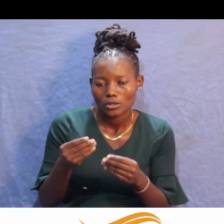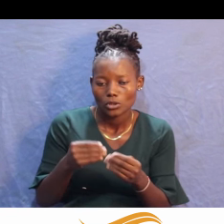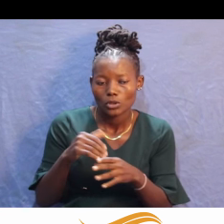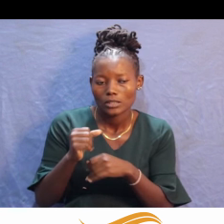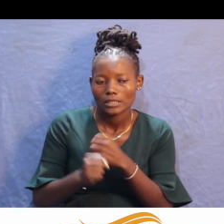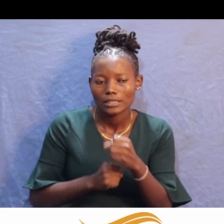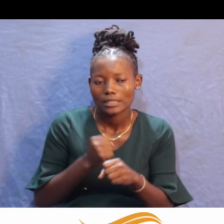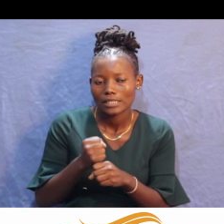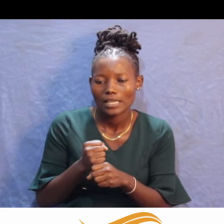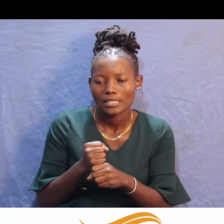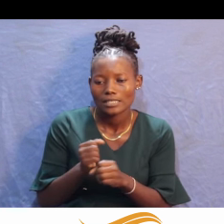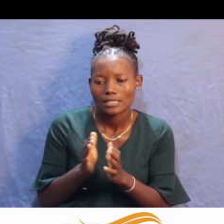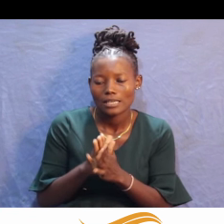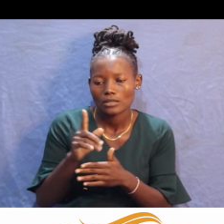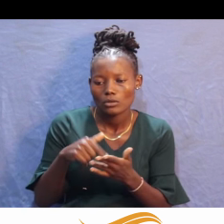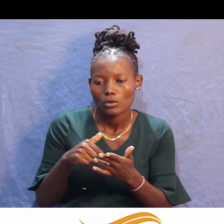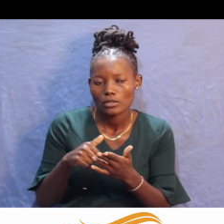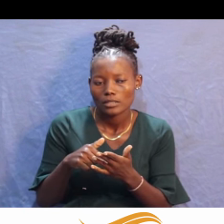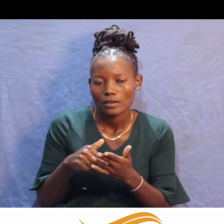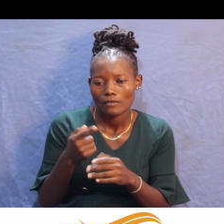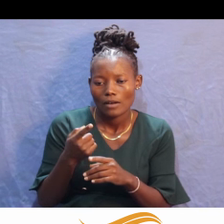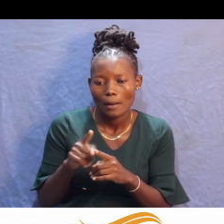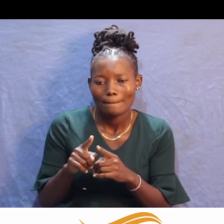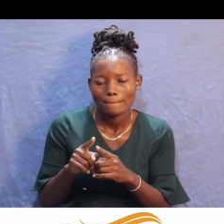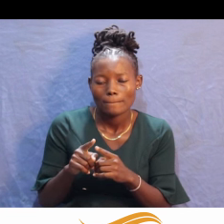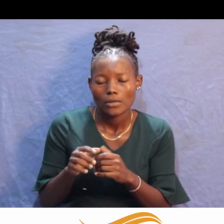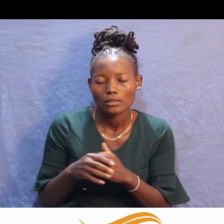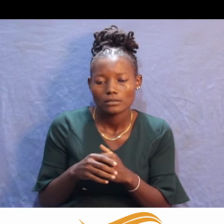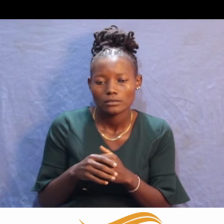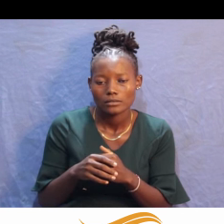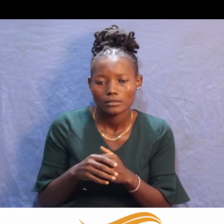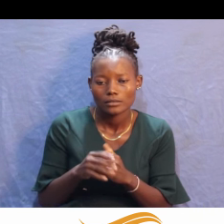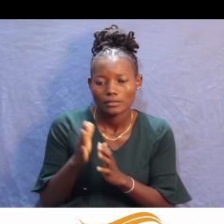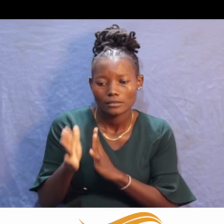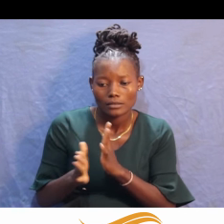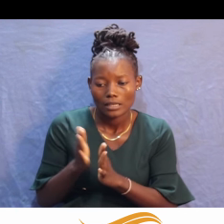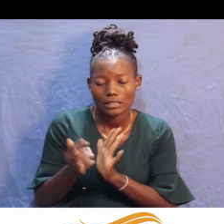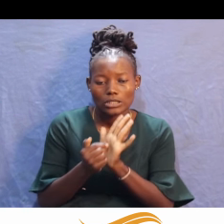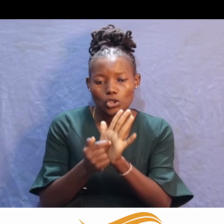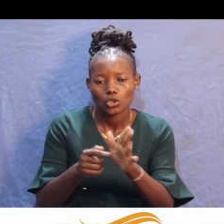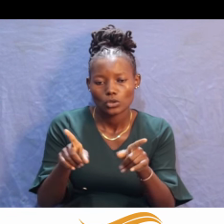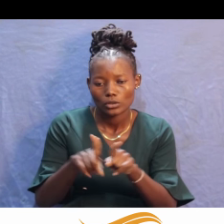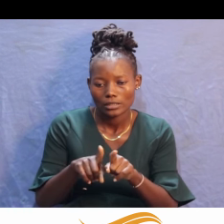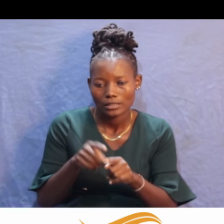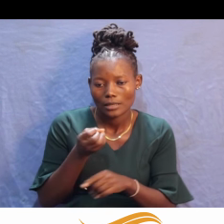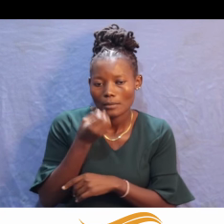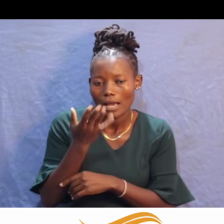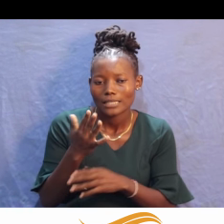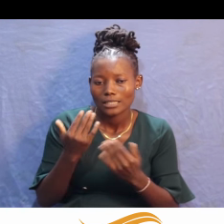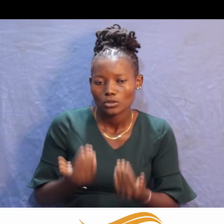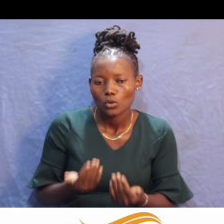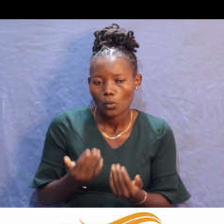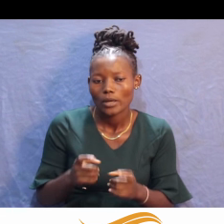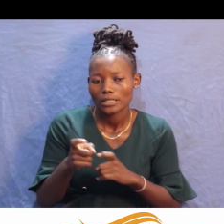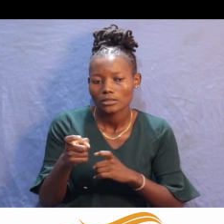about whatever but in a year they're right back where they were. And science has showed us that. So the answer to weight control